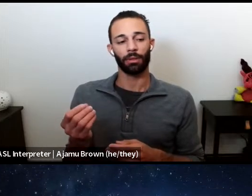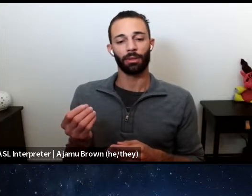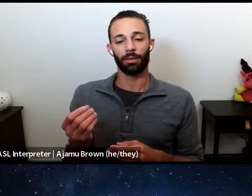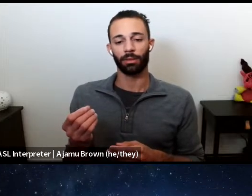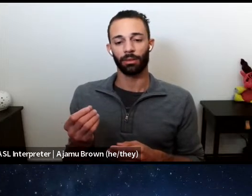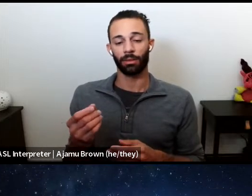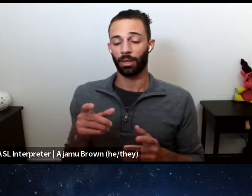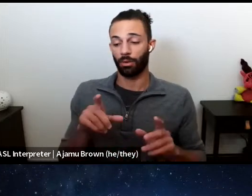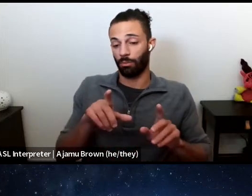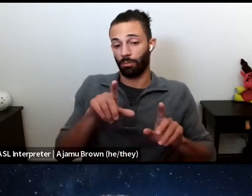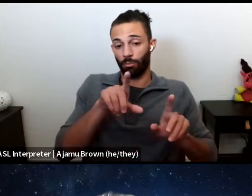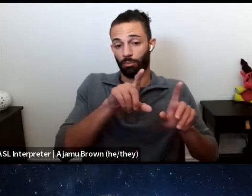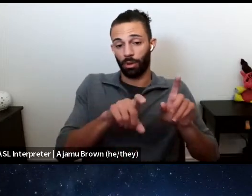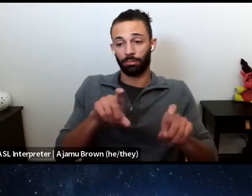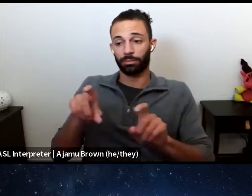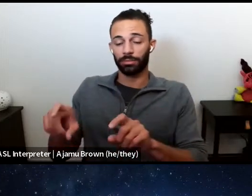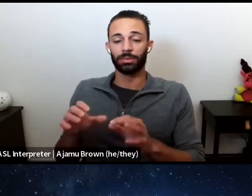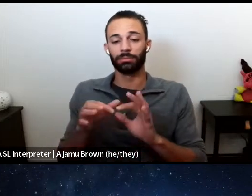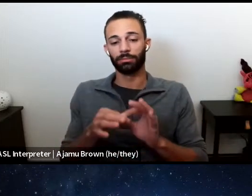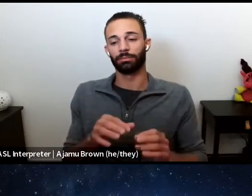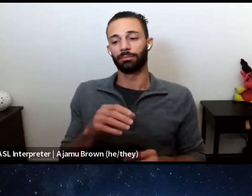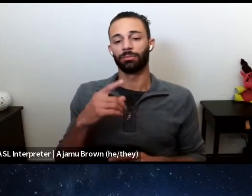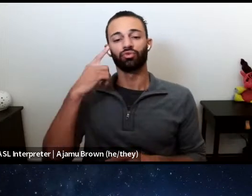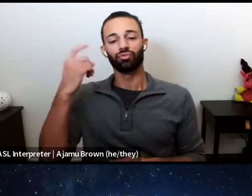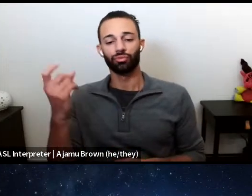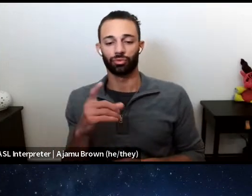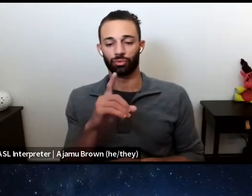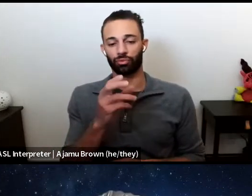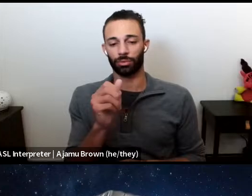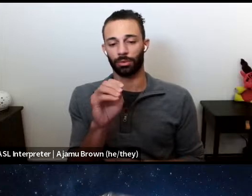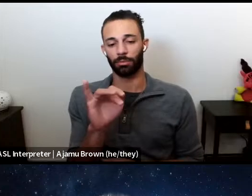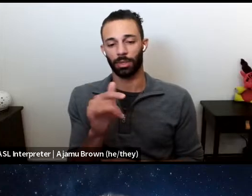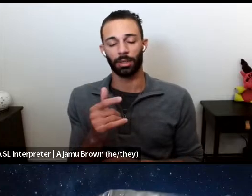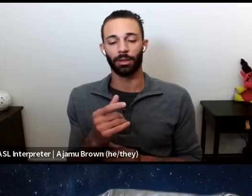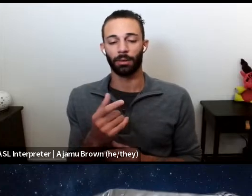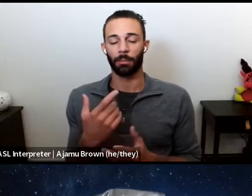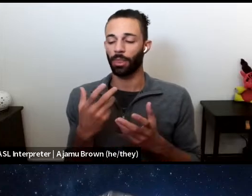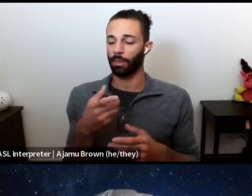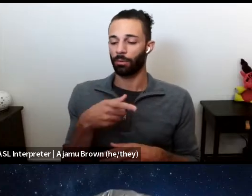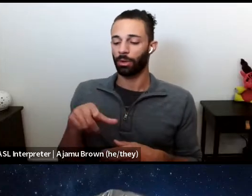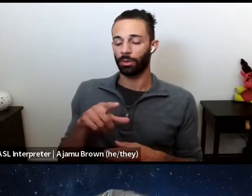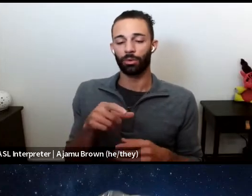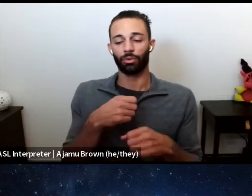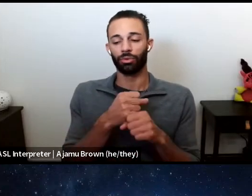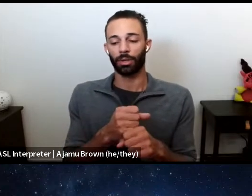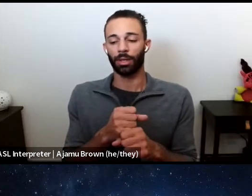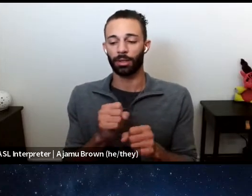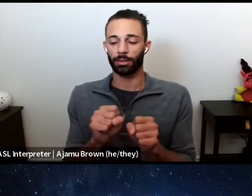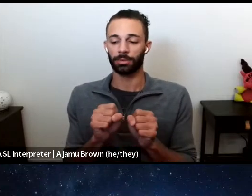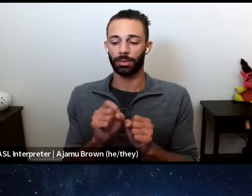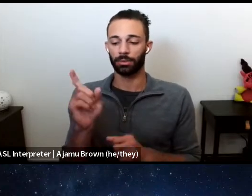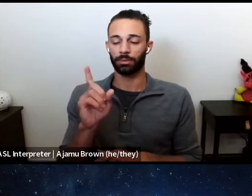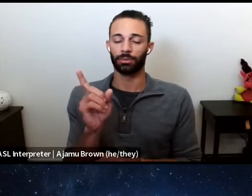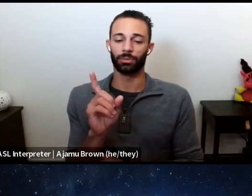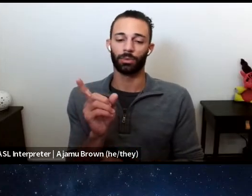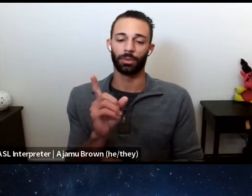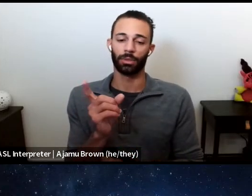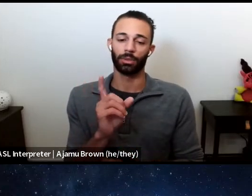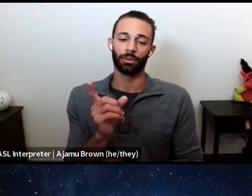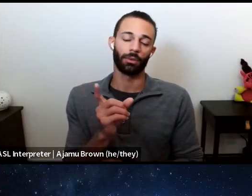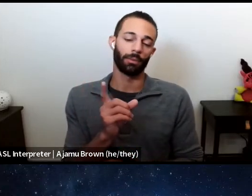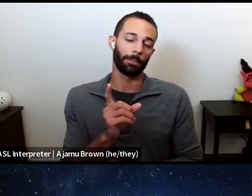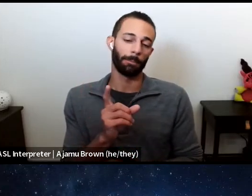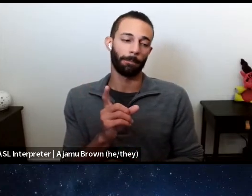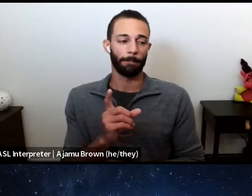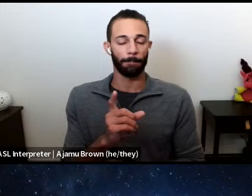dreaming. We want you to create a space where or create a